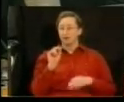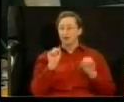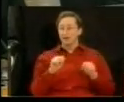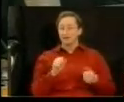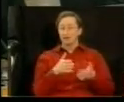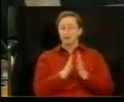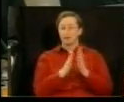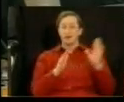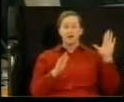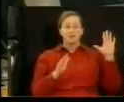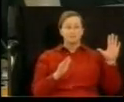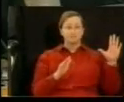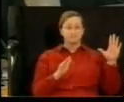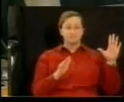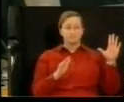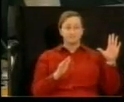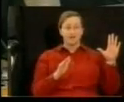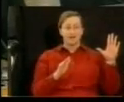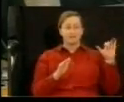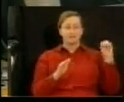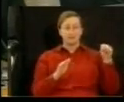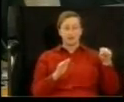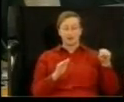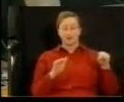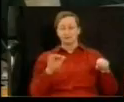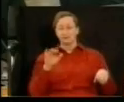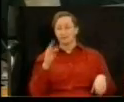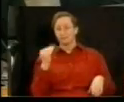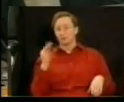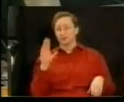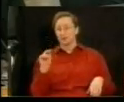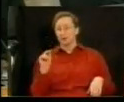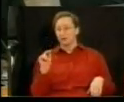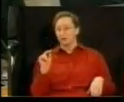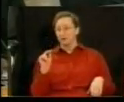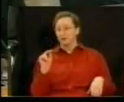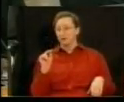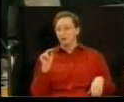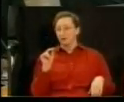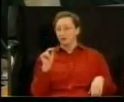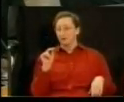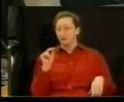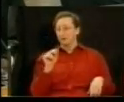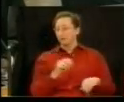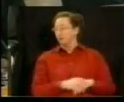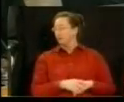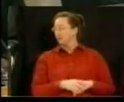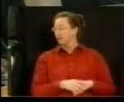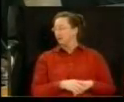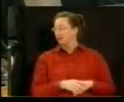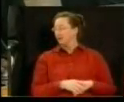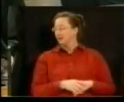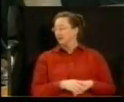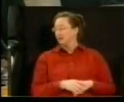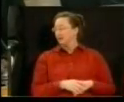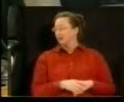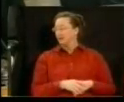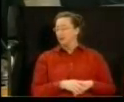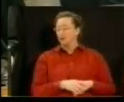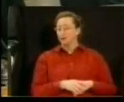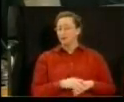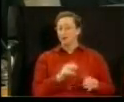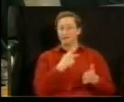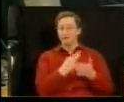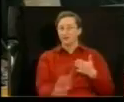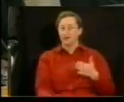5 ayes and 14 noes. Does anybody wish to change their vote? Can't do it now, you've already announced it. All right. Motion fails. Okay, we're